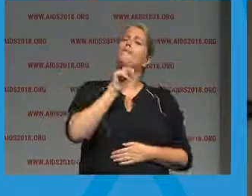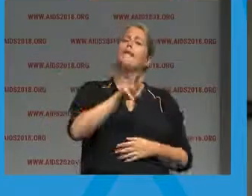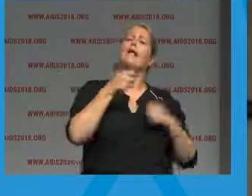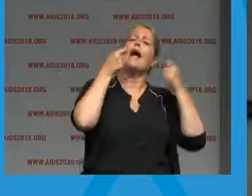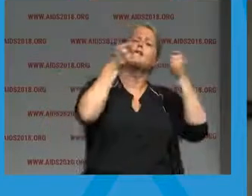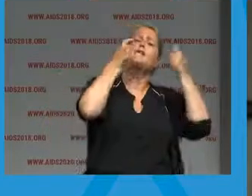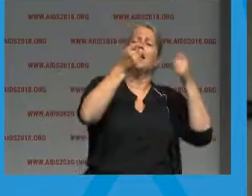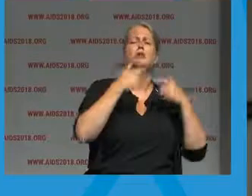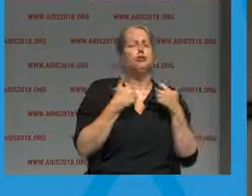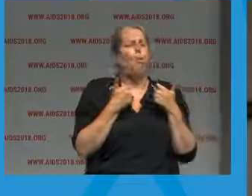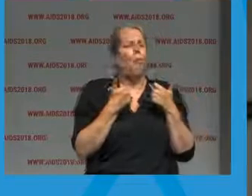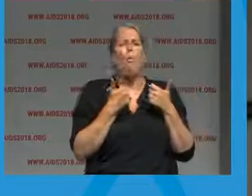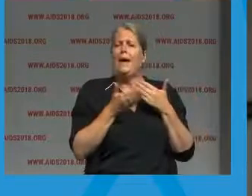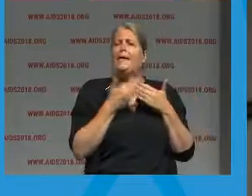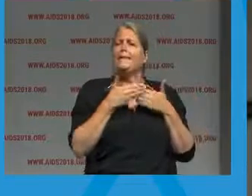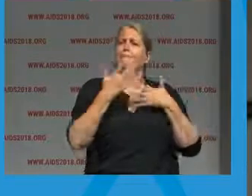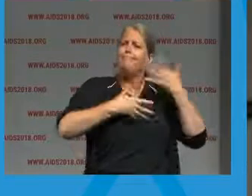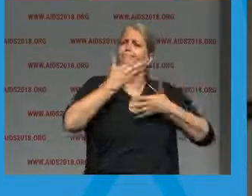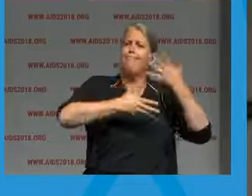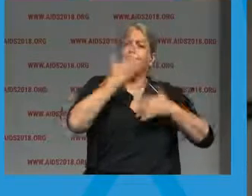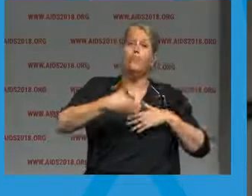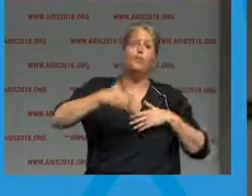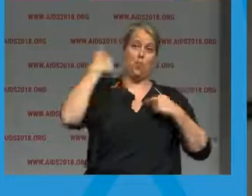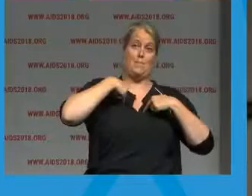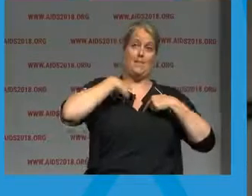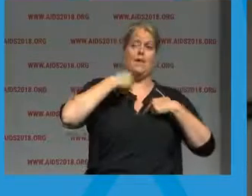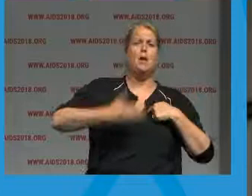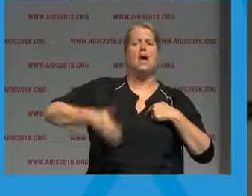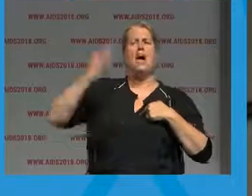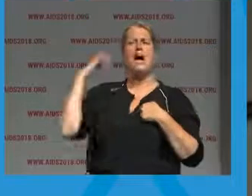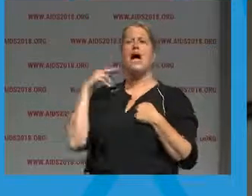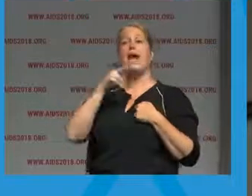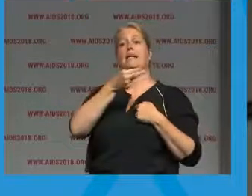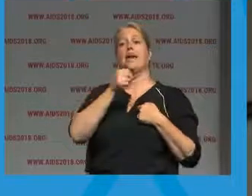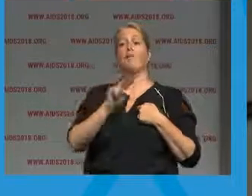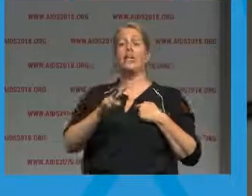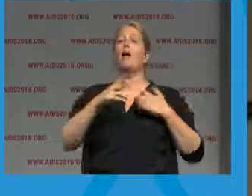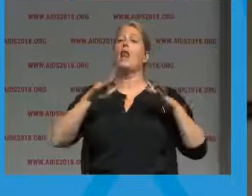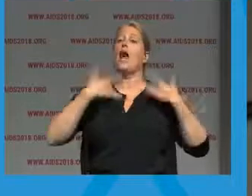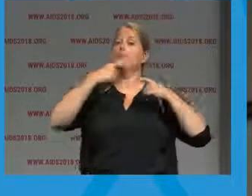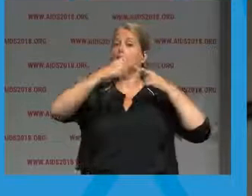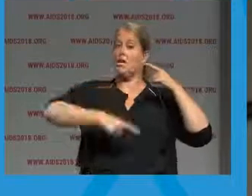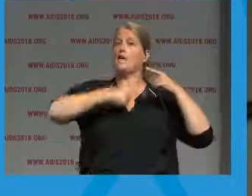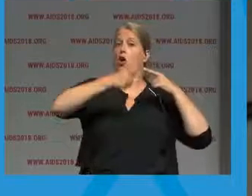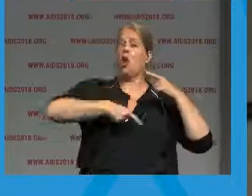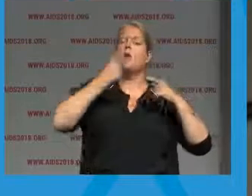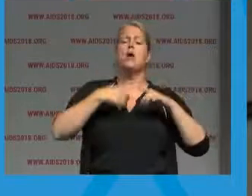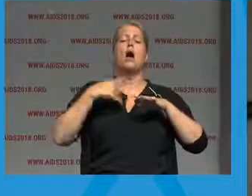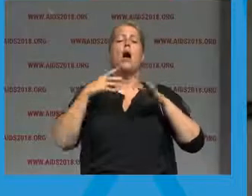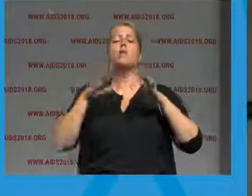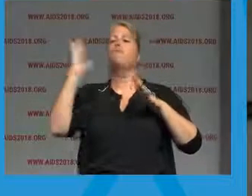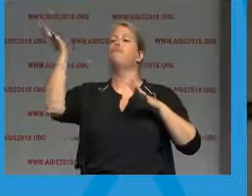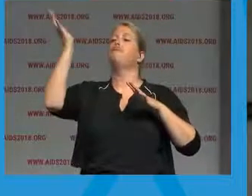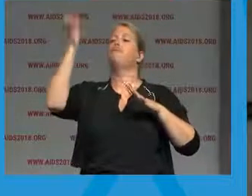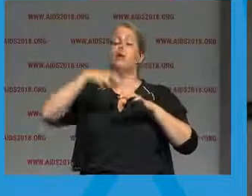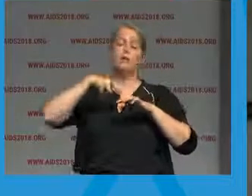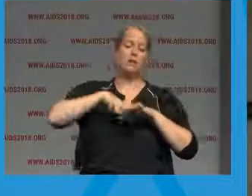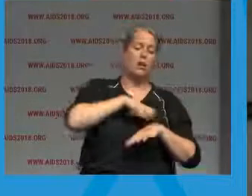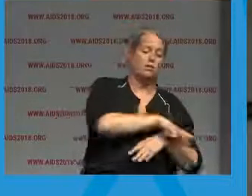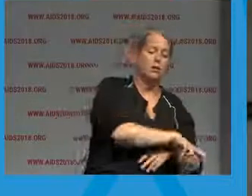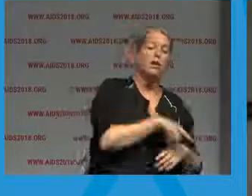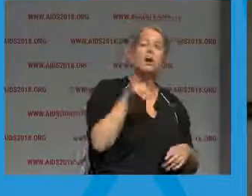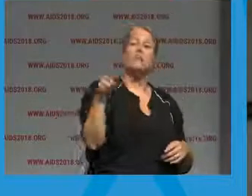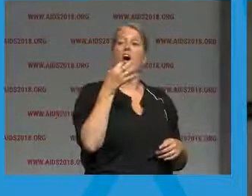the HIV life cycle. There are certain times I would stand and talk about the HIV life cycle. When I get off the stage, somebody would ask me, "Are you doctor?"